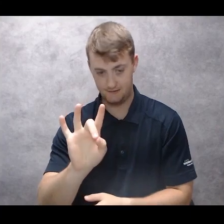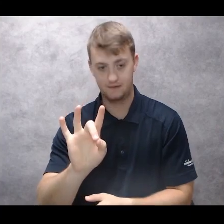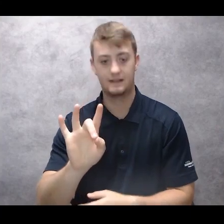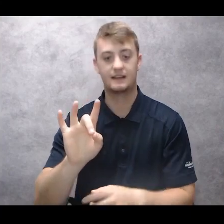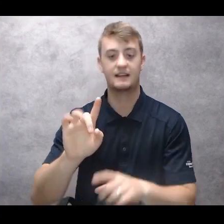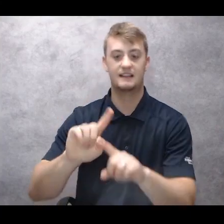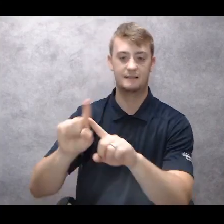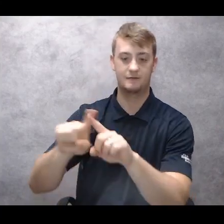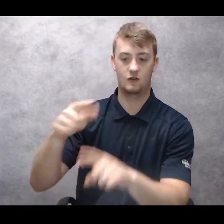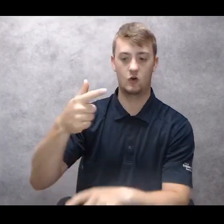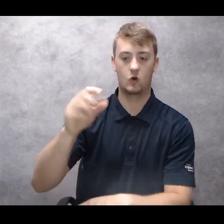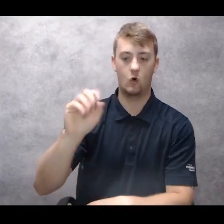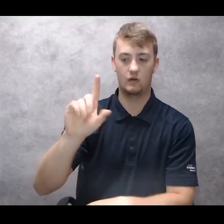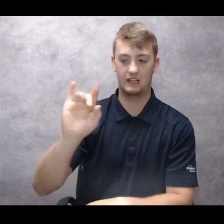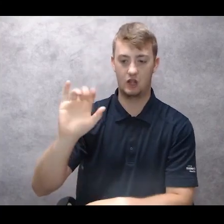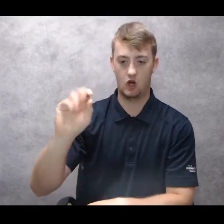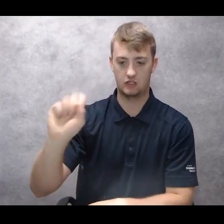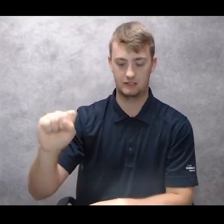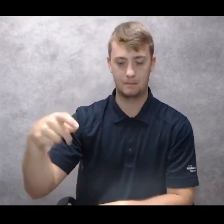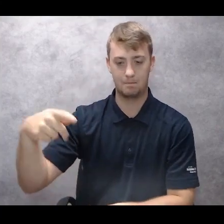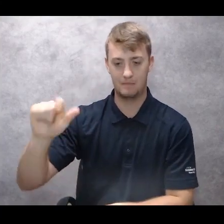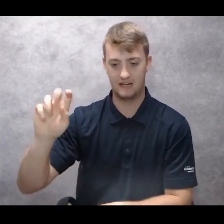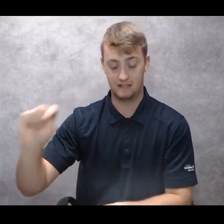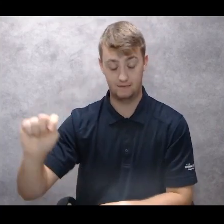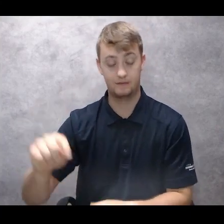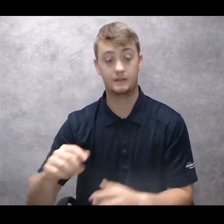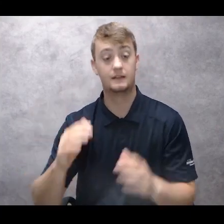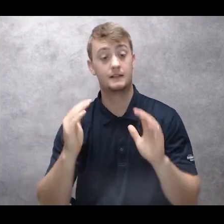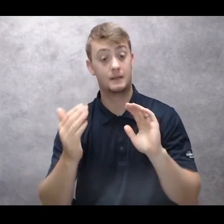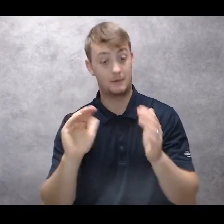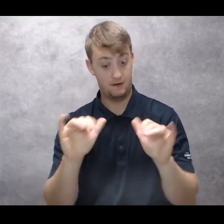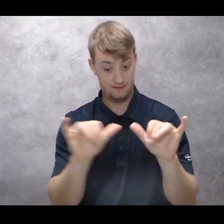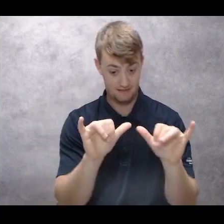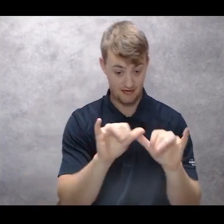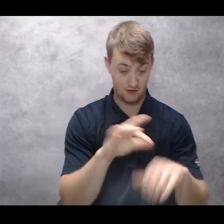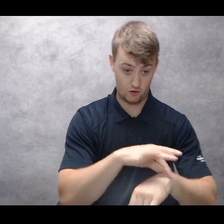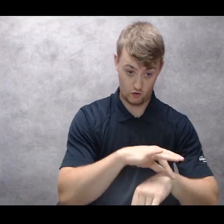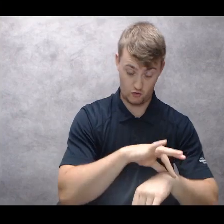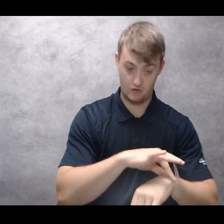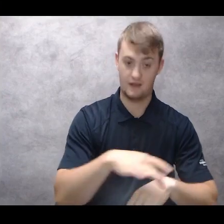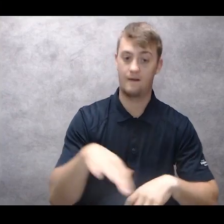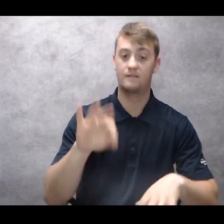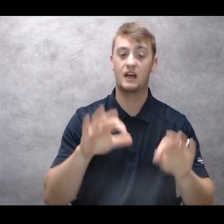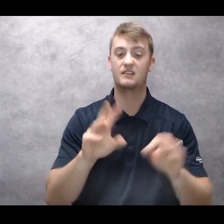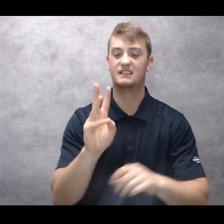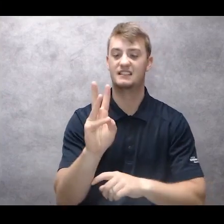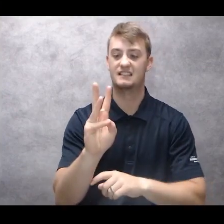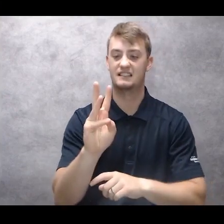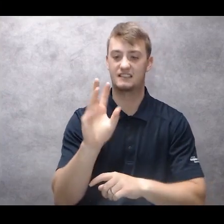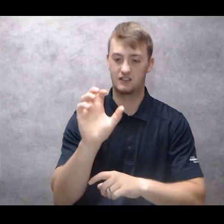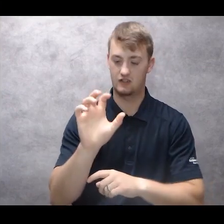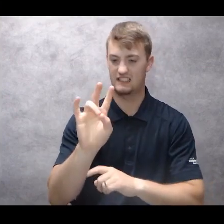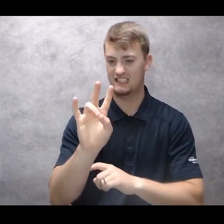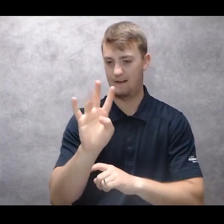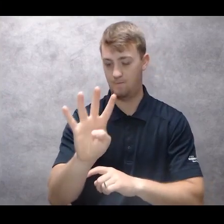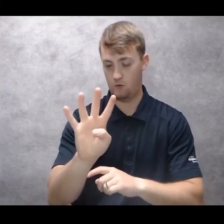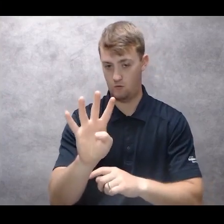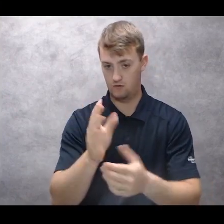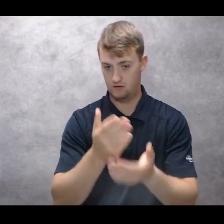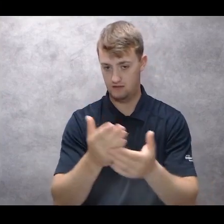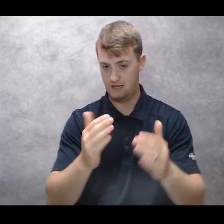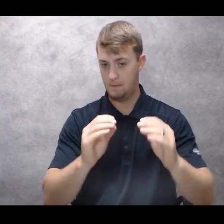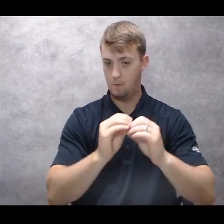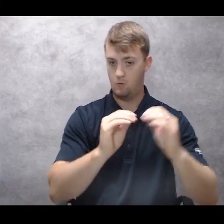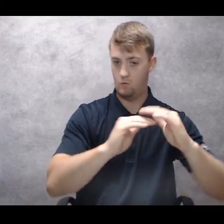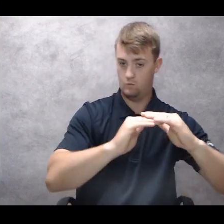3,538 candidate Goldilocks planets. In comparing to the size of Earth, they detected 674